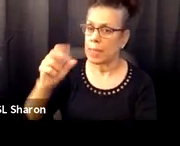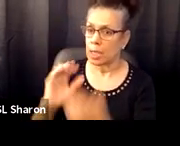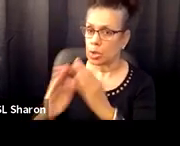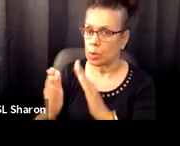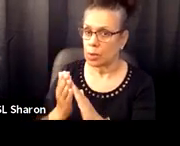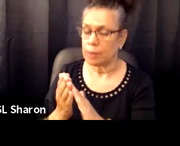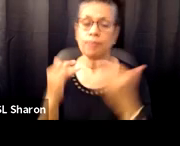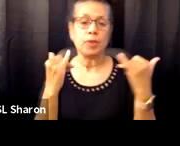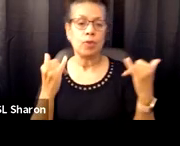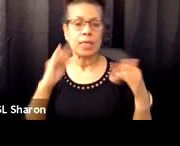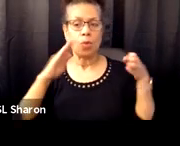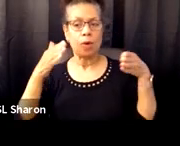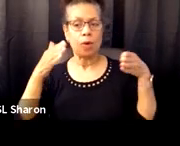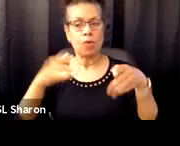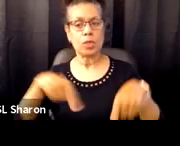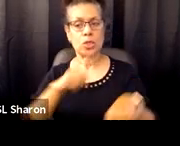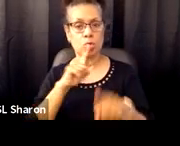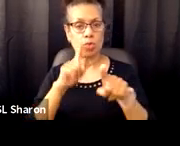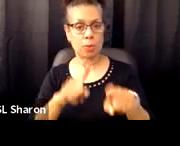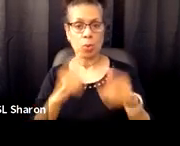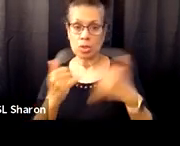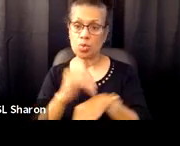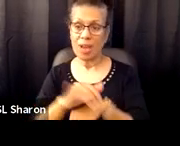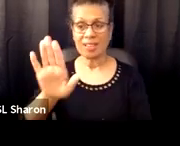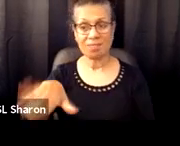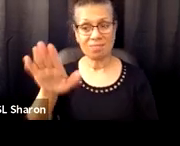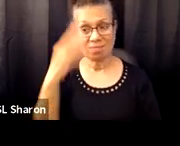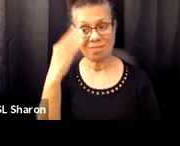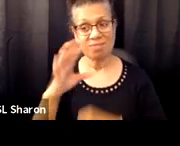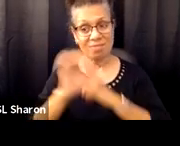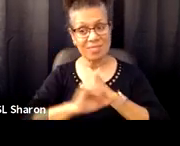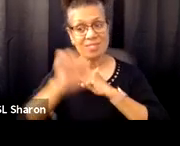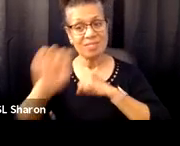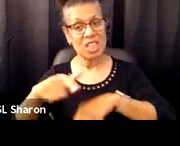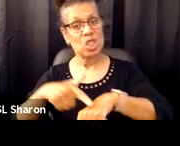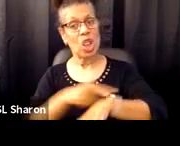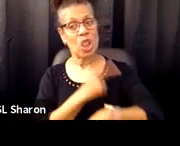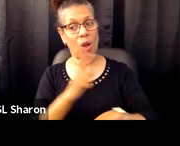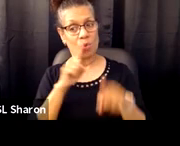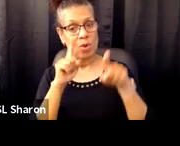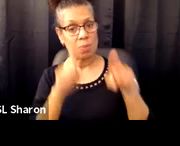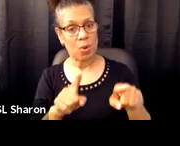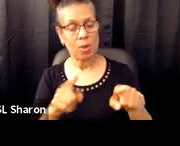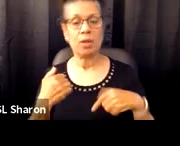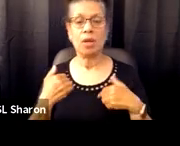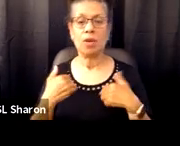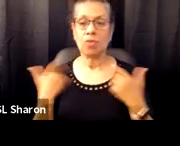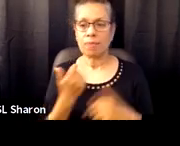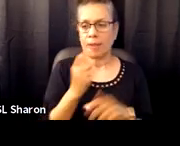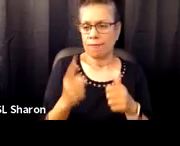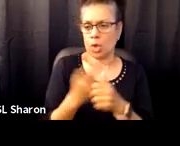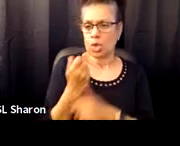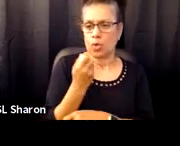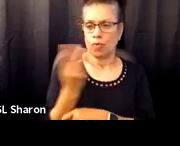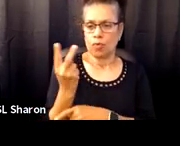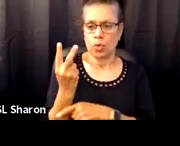i'd like to focus my report tonight and it's a it's a long one on various data points from the first couple of weeks of